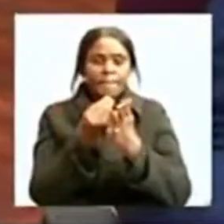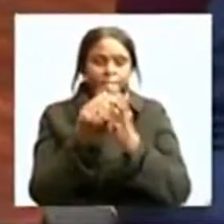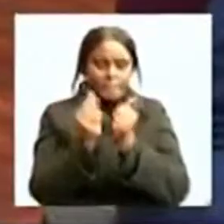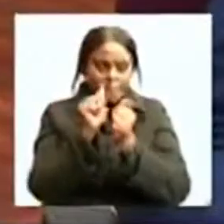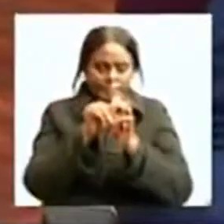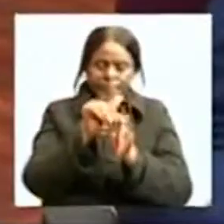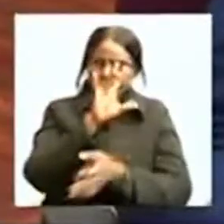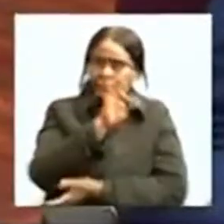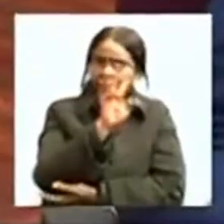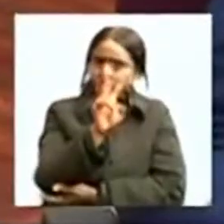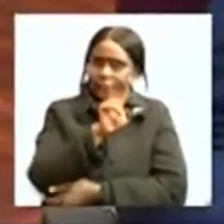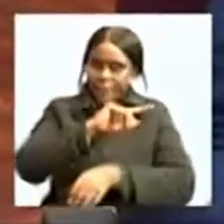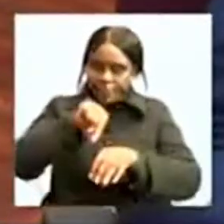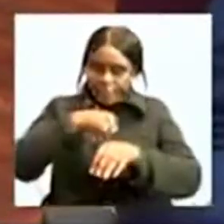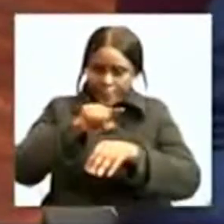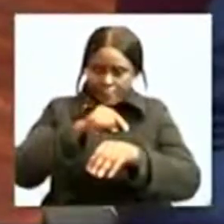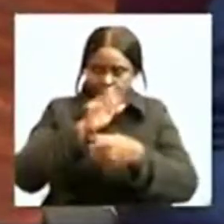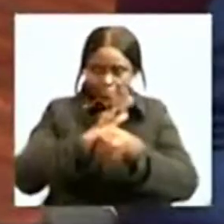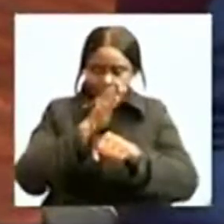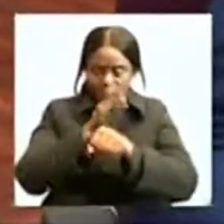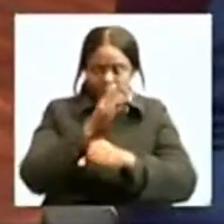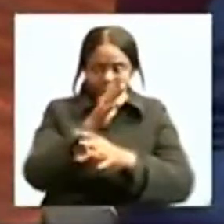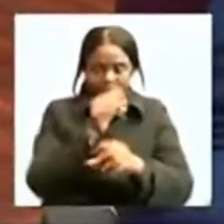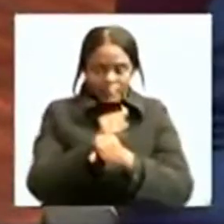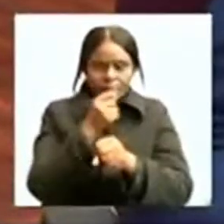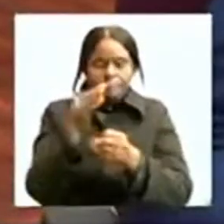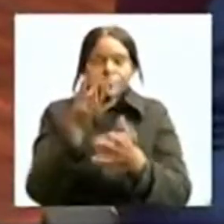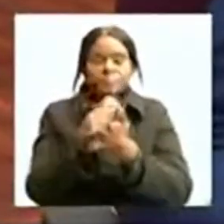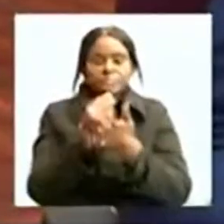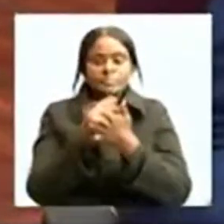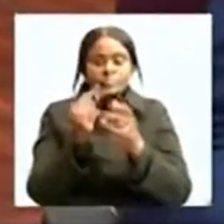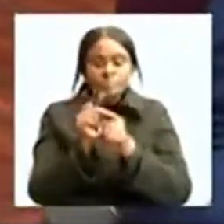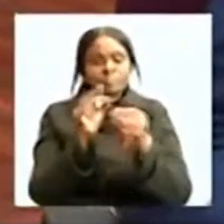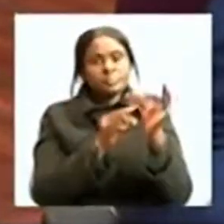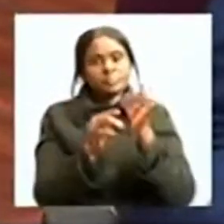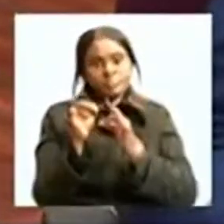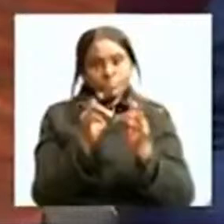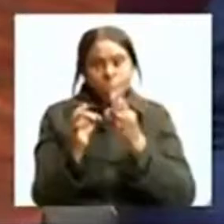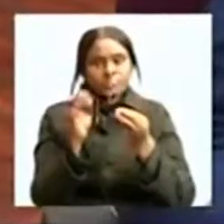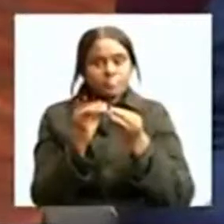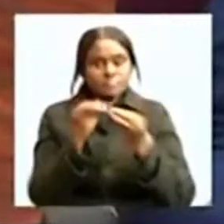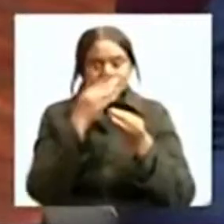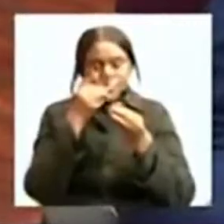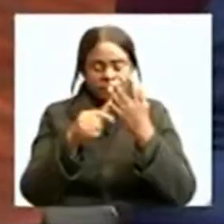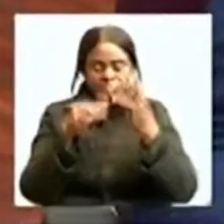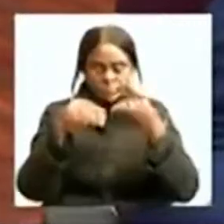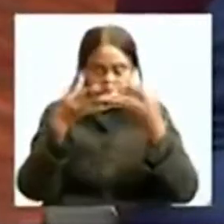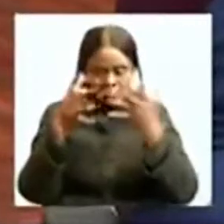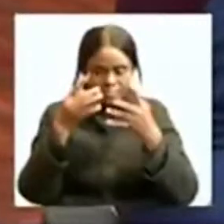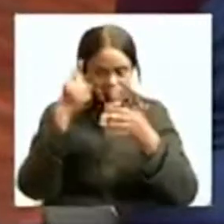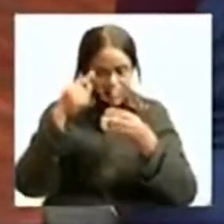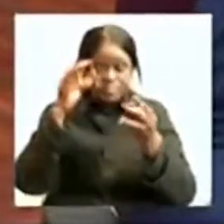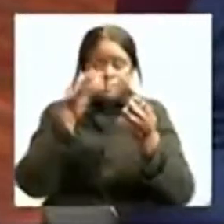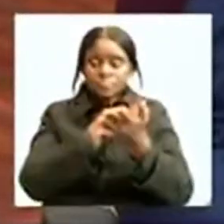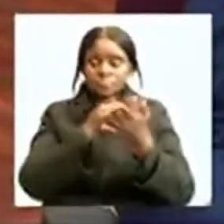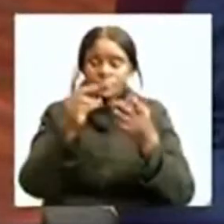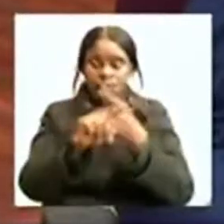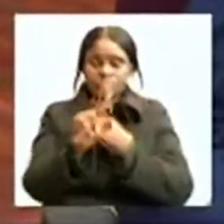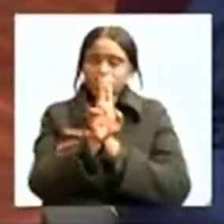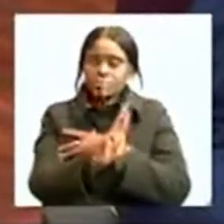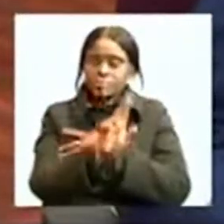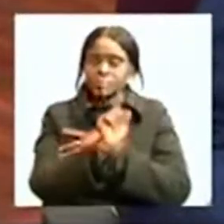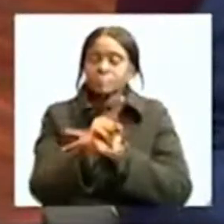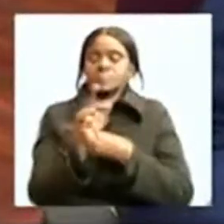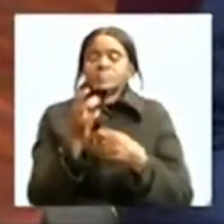within 72 hours after receipt of funds, and explanations should be given for failure to utilize